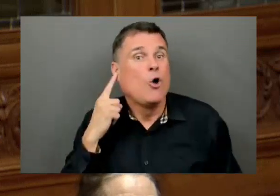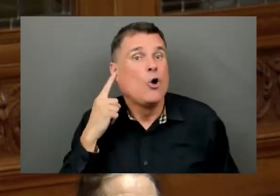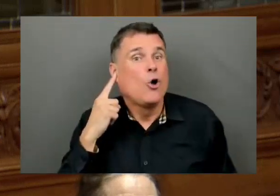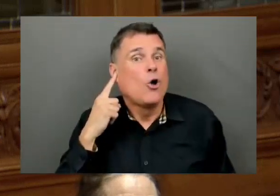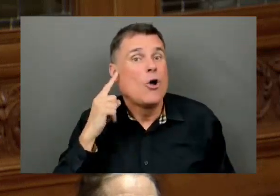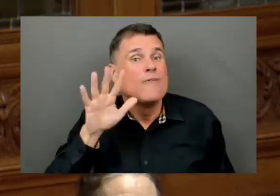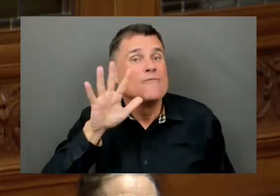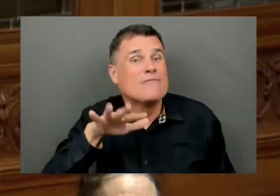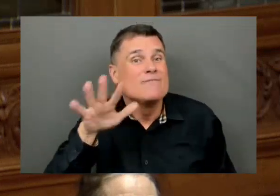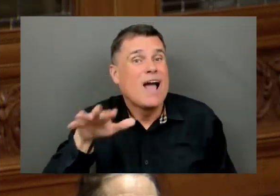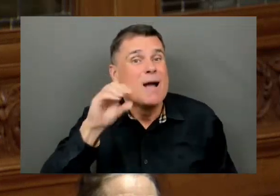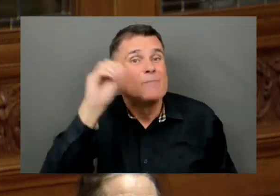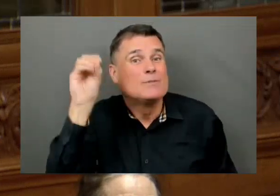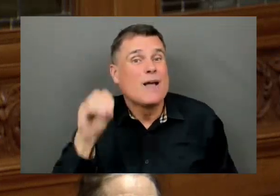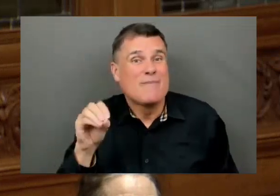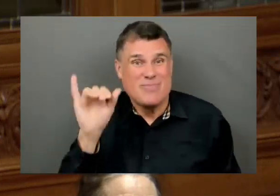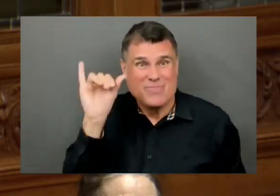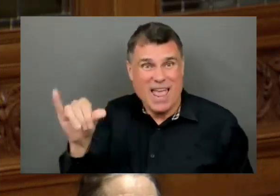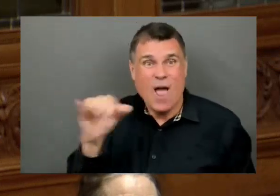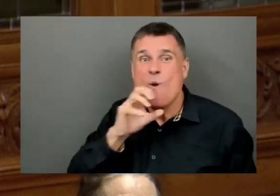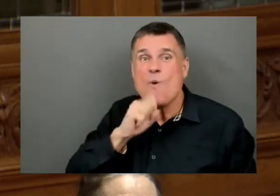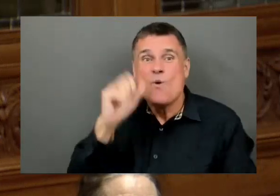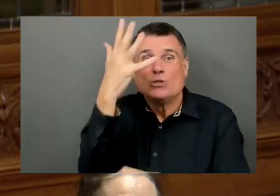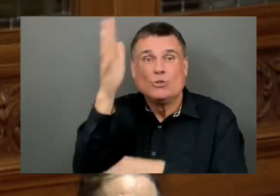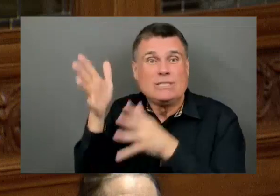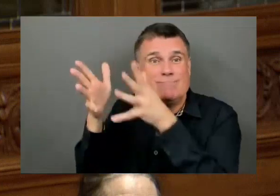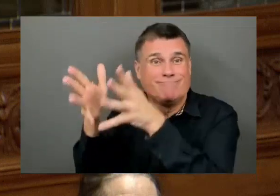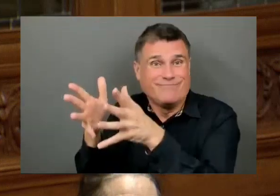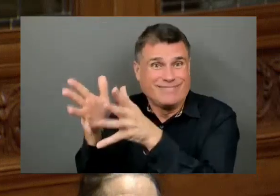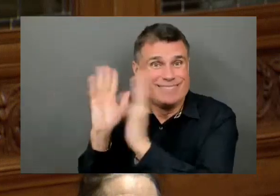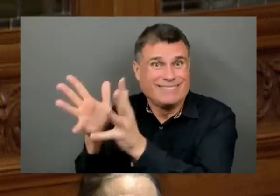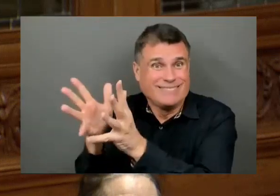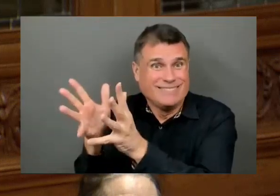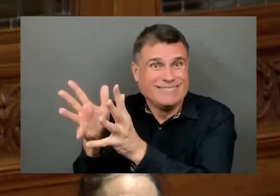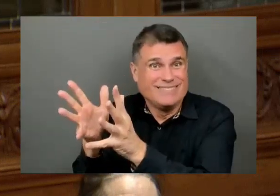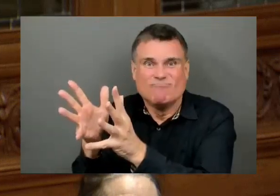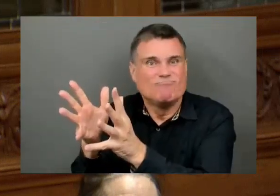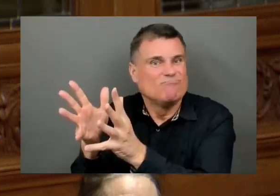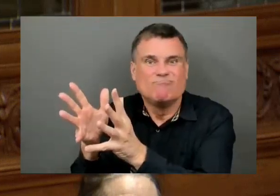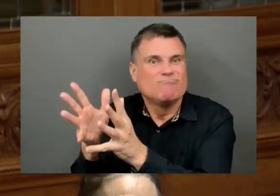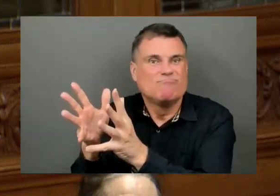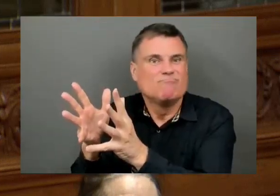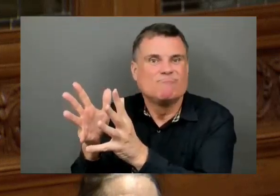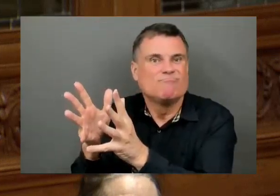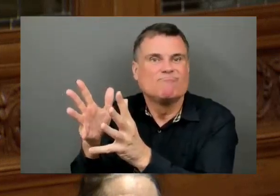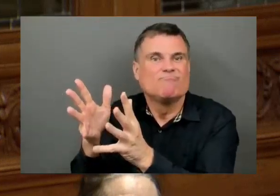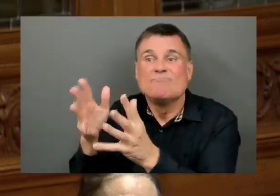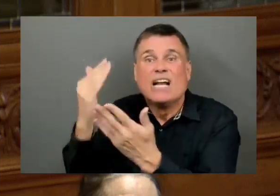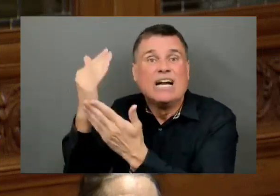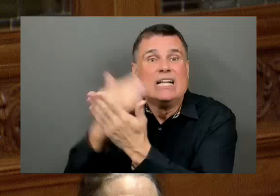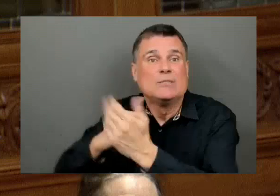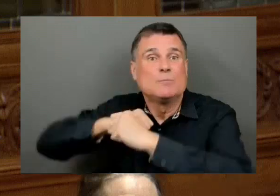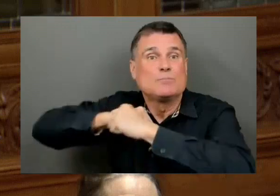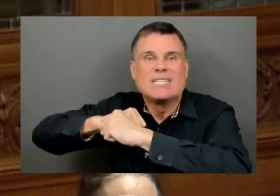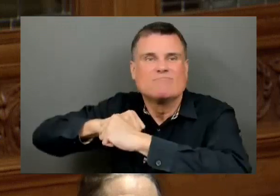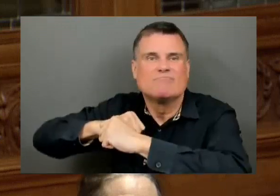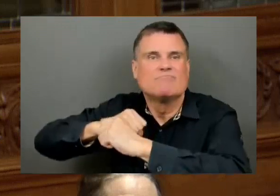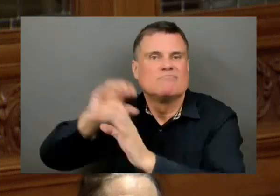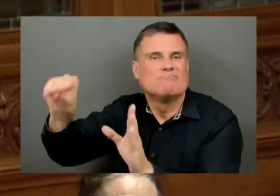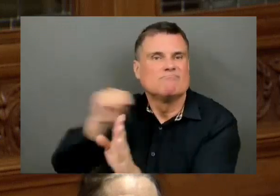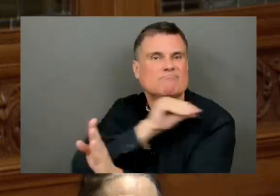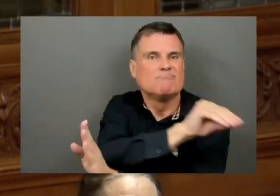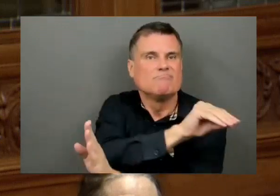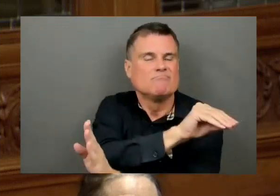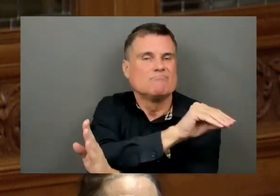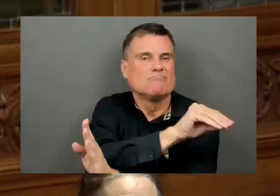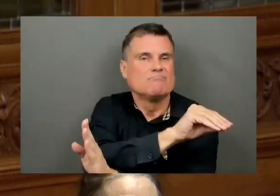then substantially increased deferrals in areas with smaller and less commercially valuable trees. It is devastating